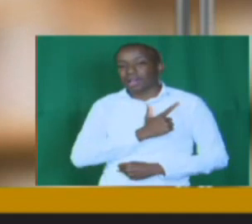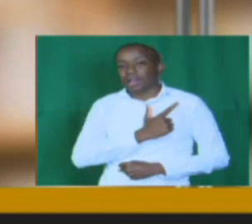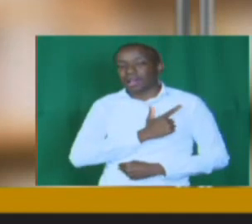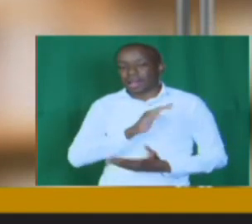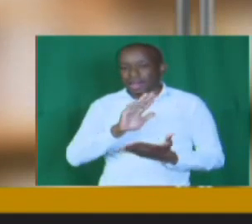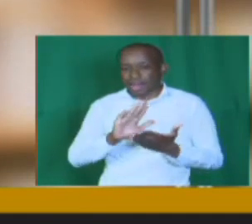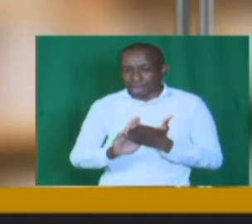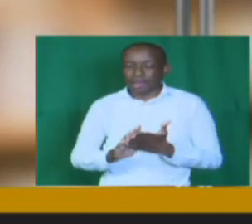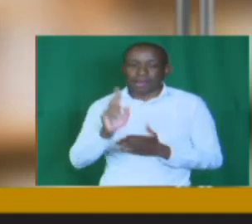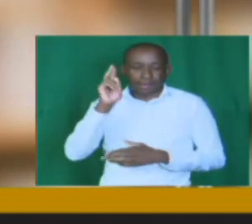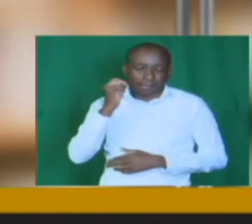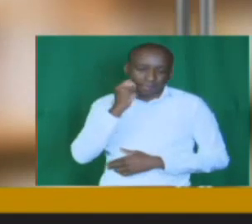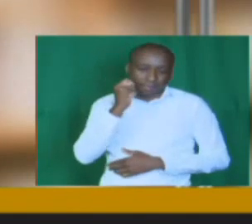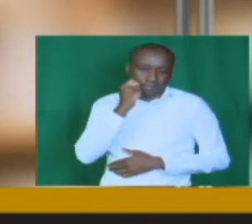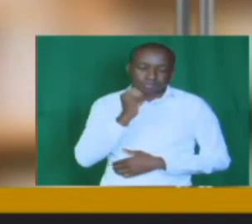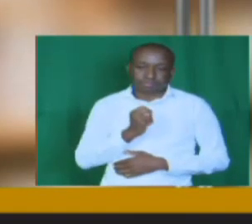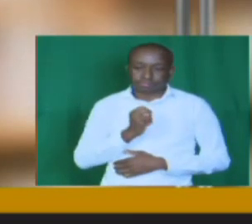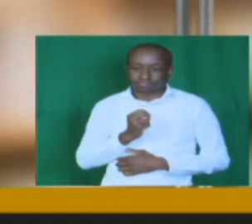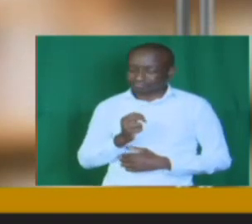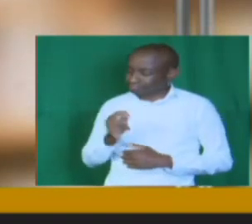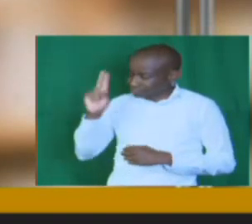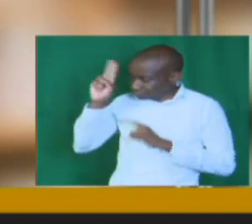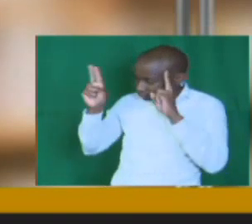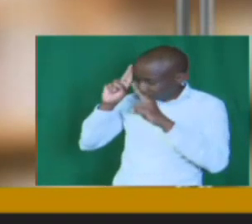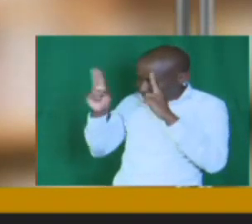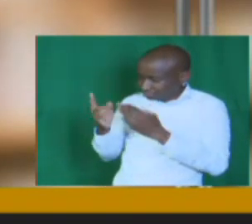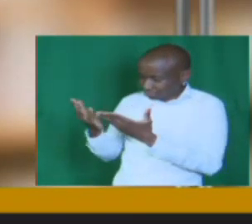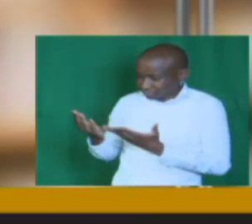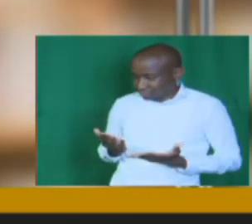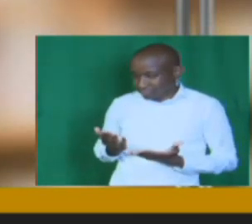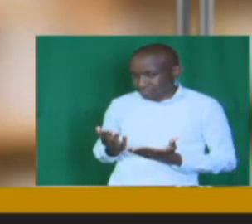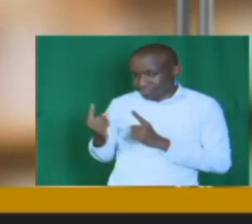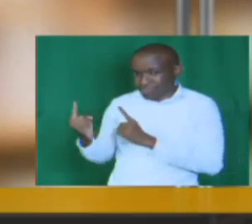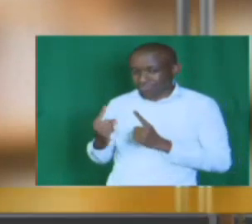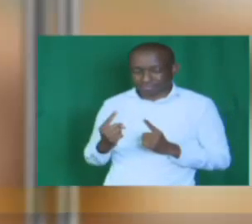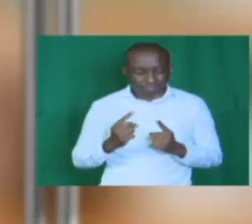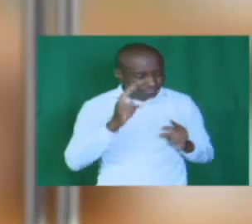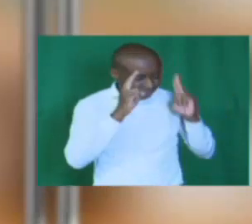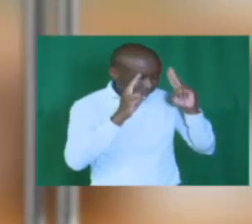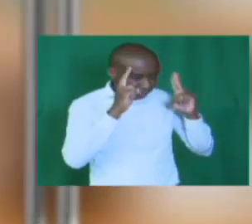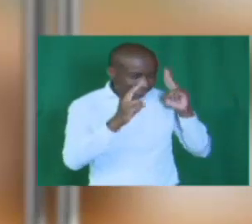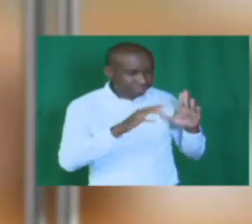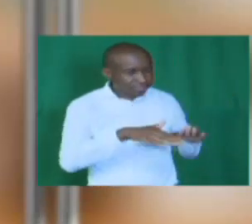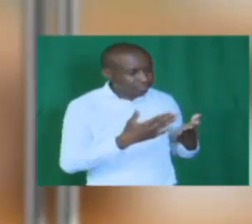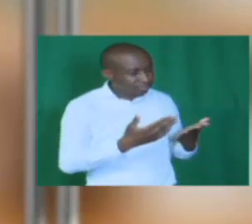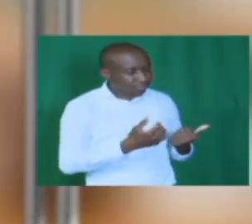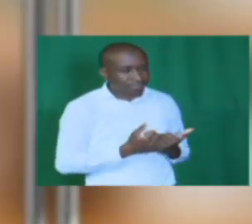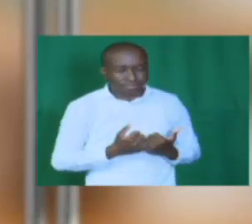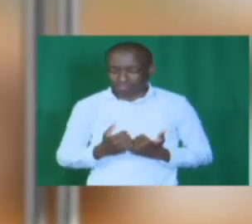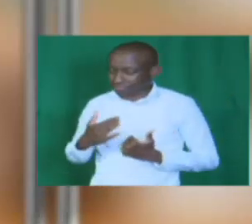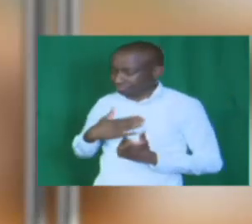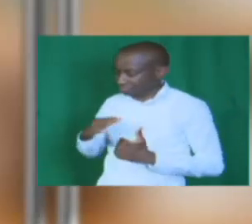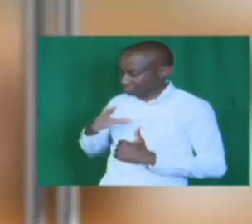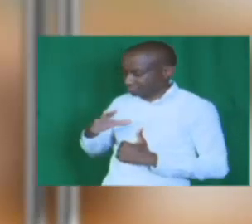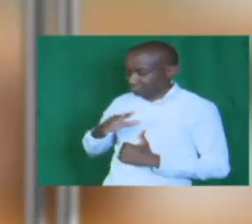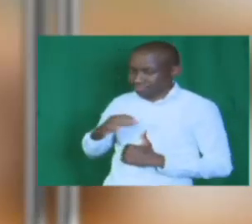Mamba and Tobile Fagute. Good afternoon and welcome to the show, sir. Good afternoon, Lerato. How are you today? Oh, I'm very